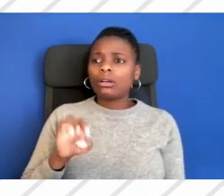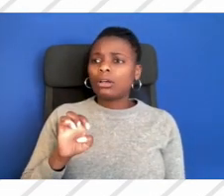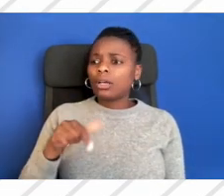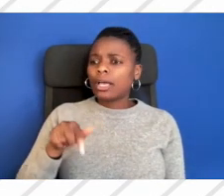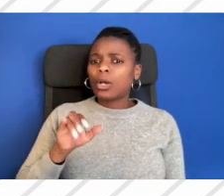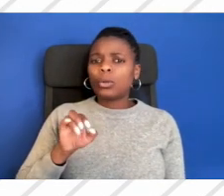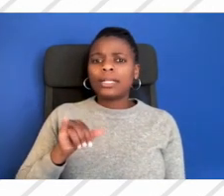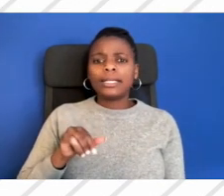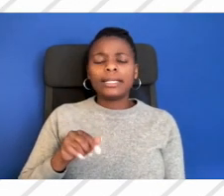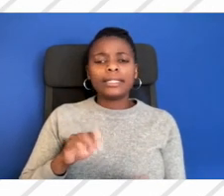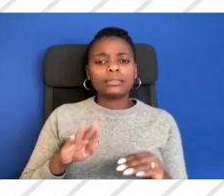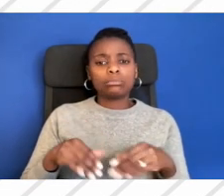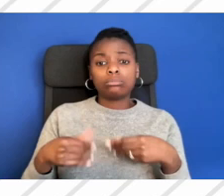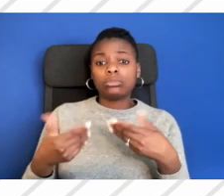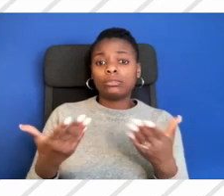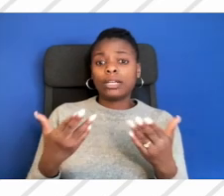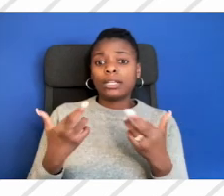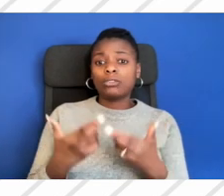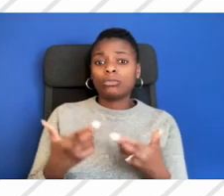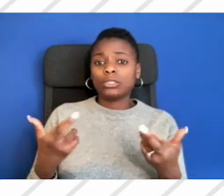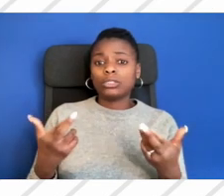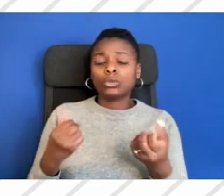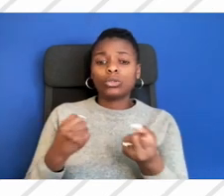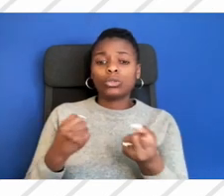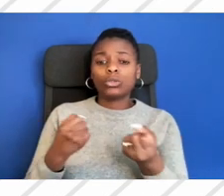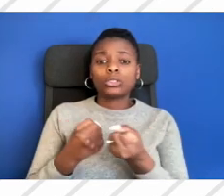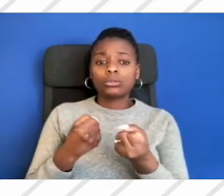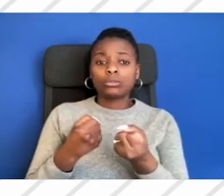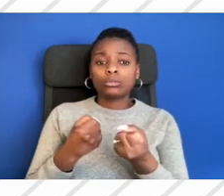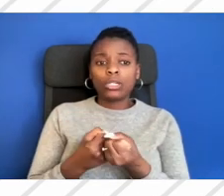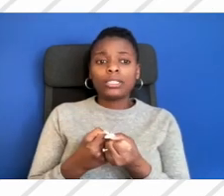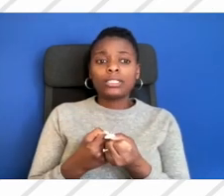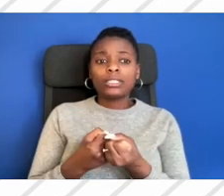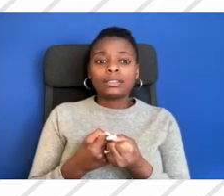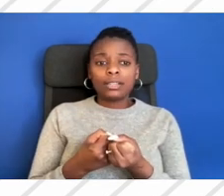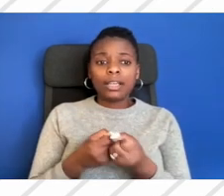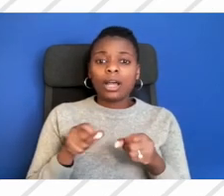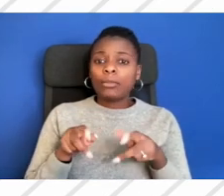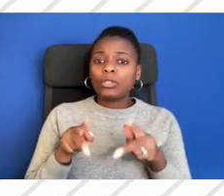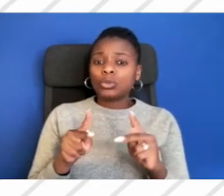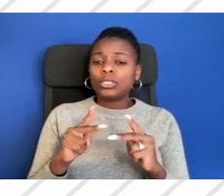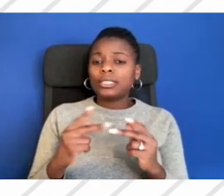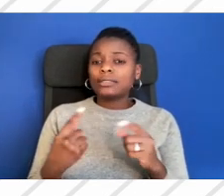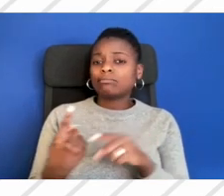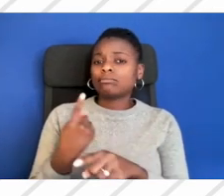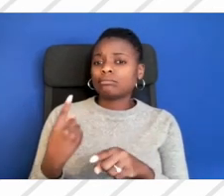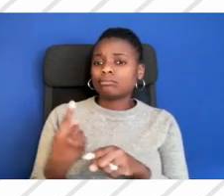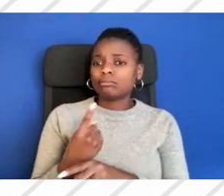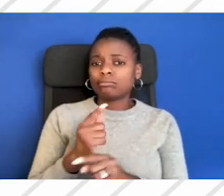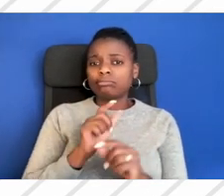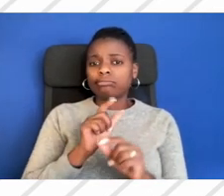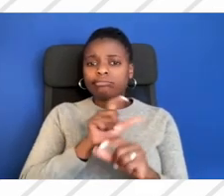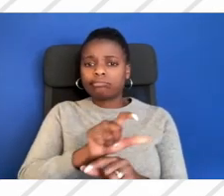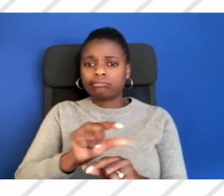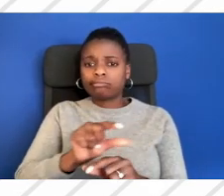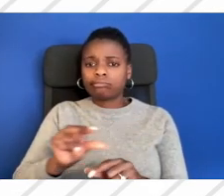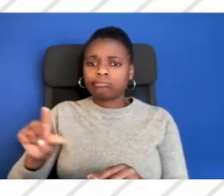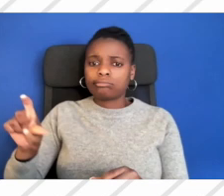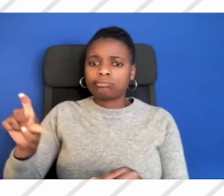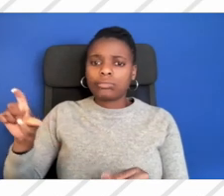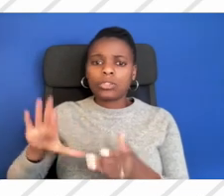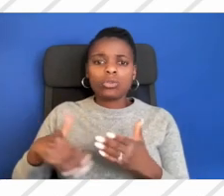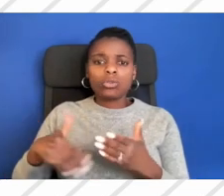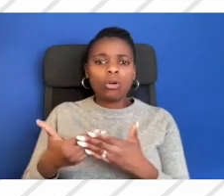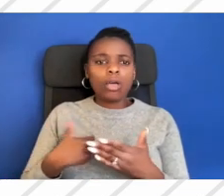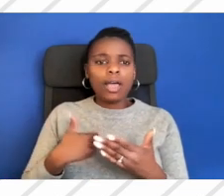allocating resources, supports, and opportunities appropriately so that we all have what we need to thrive. And then we need to look critically